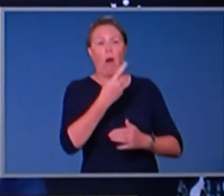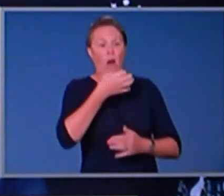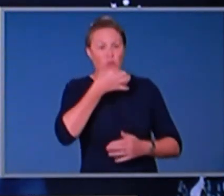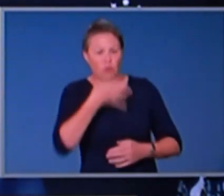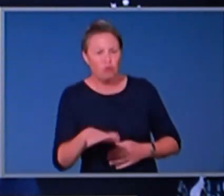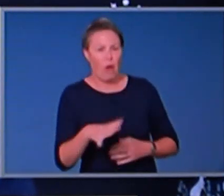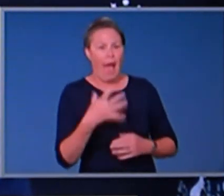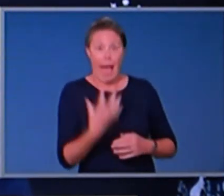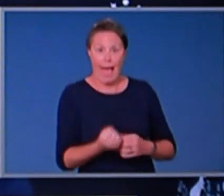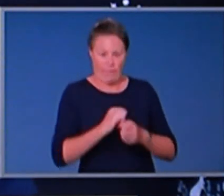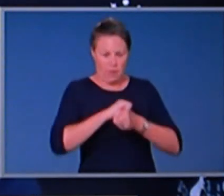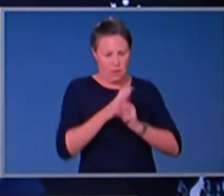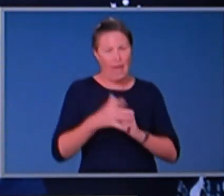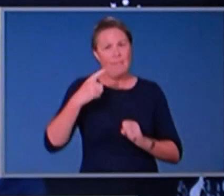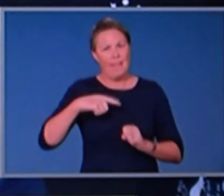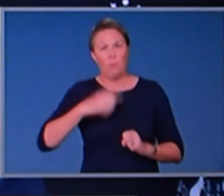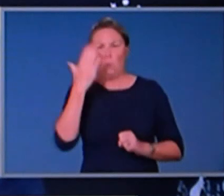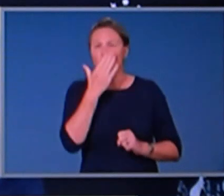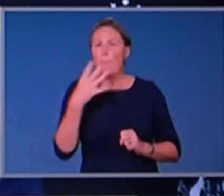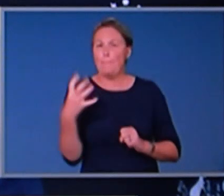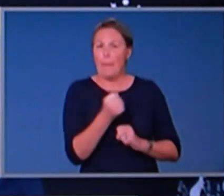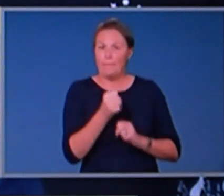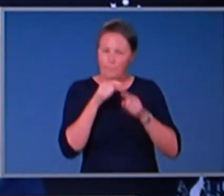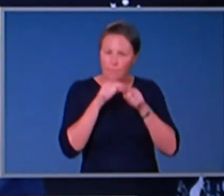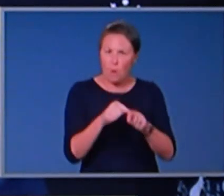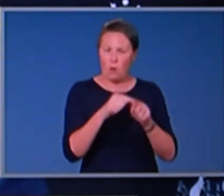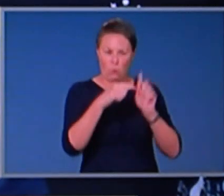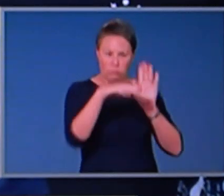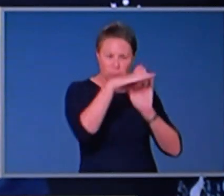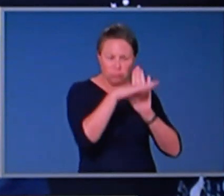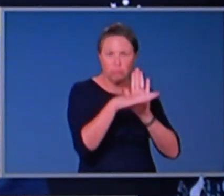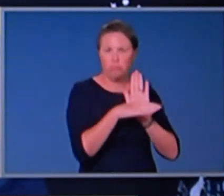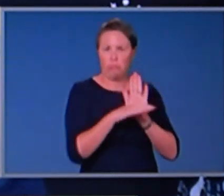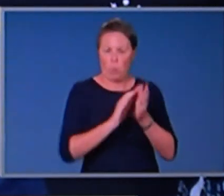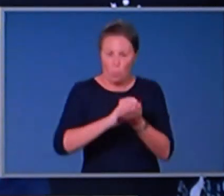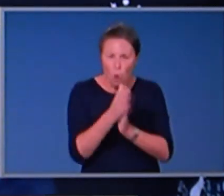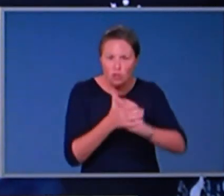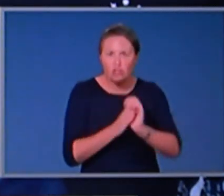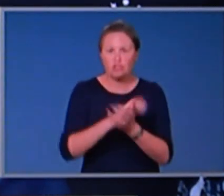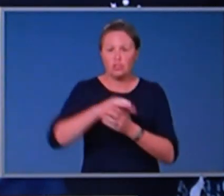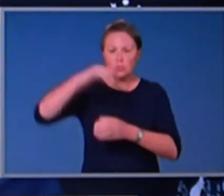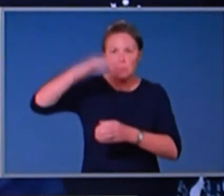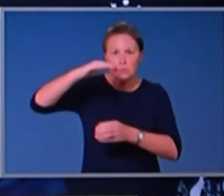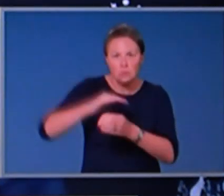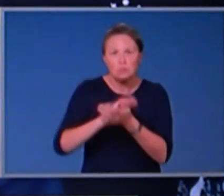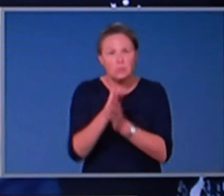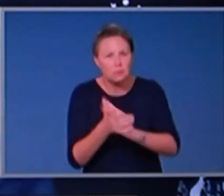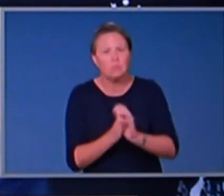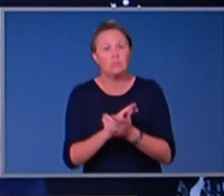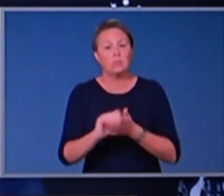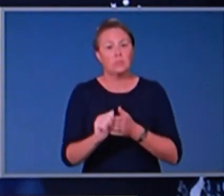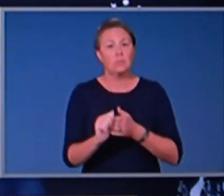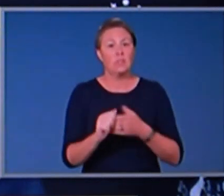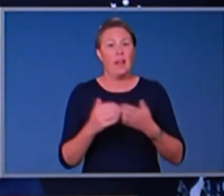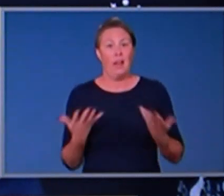hygiene methods across the school. But if we were seeing significant transmission, there have now been a dozen